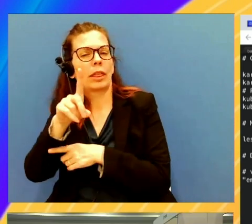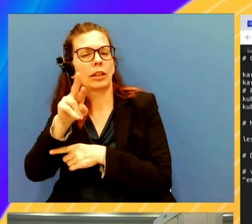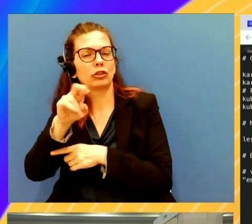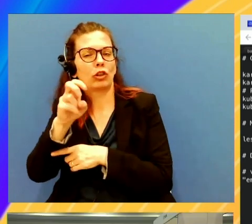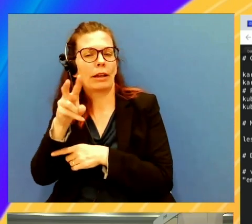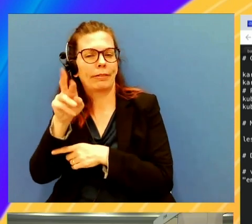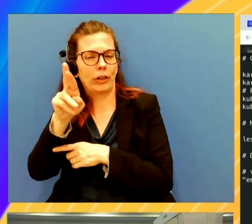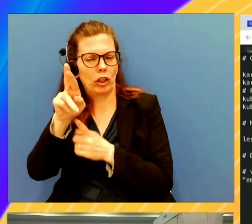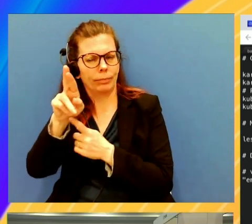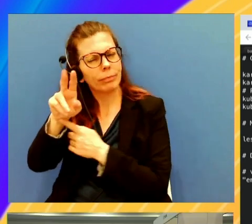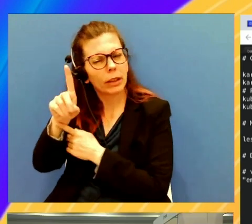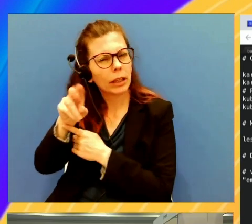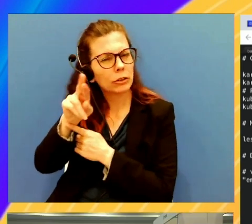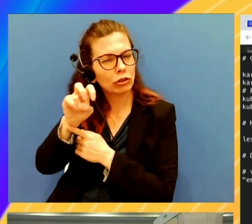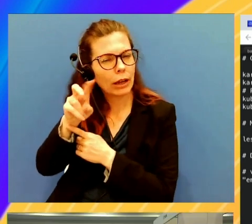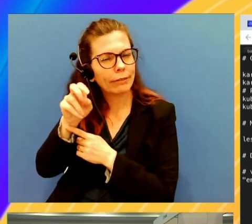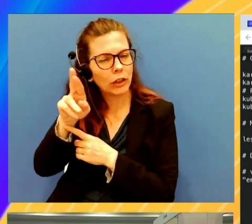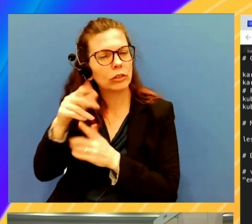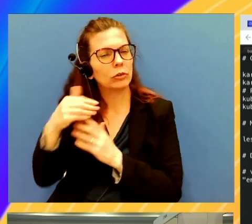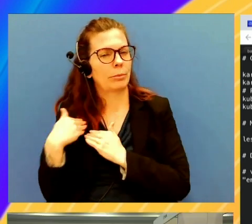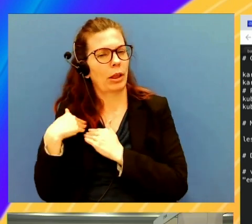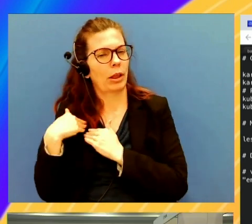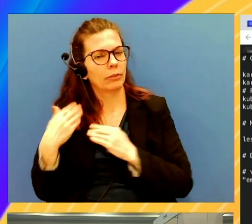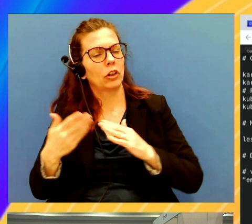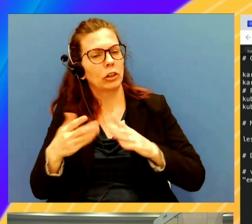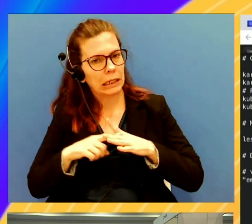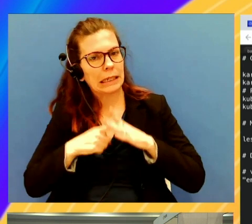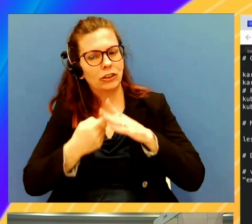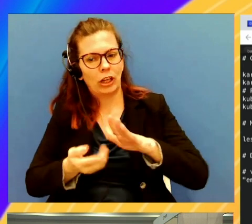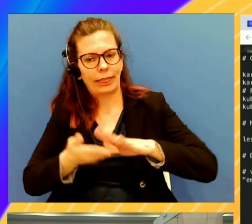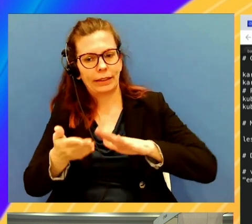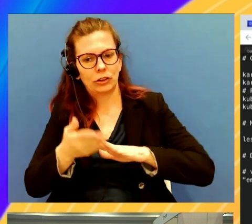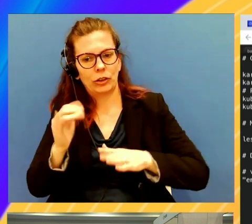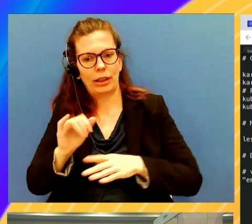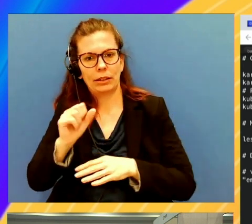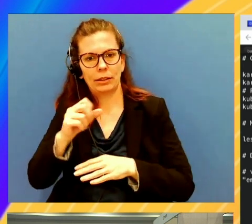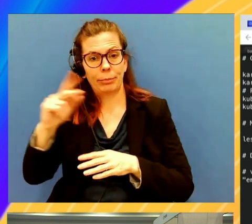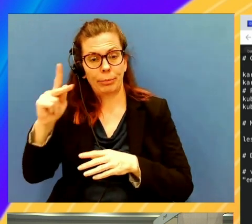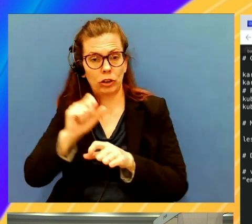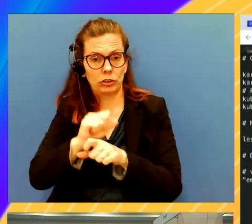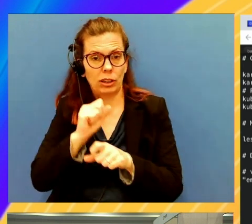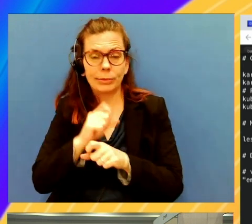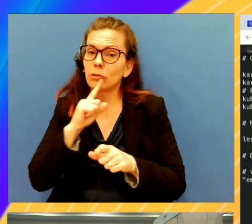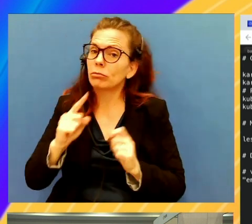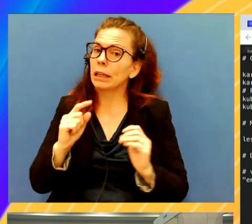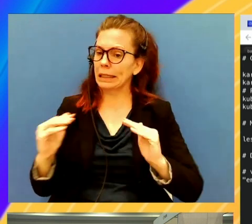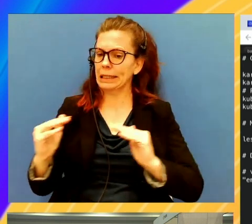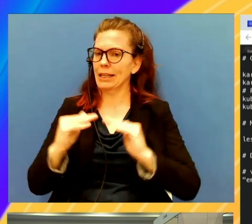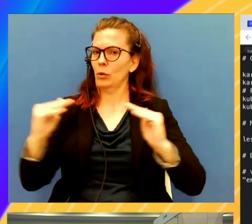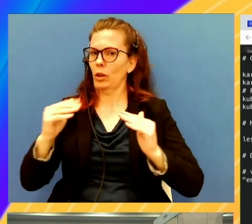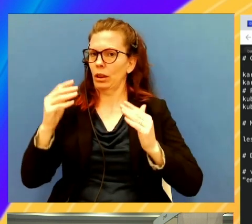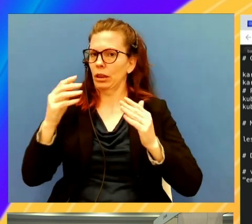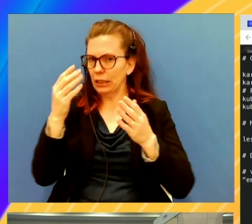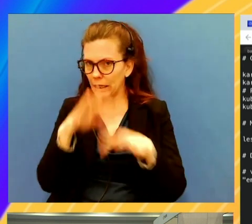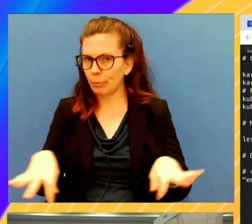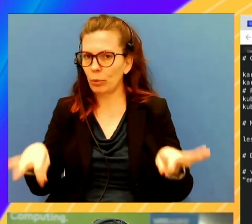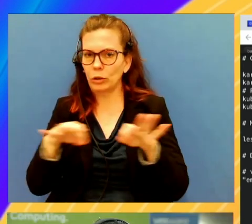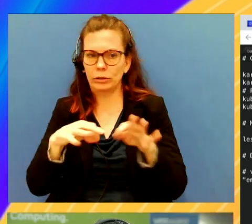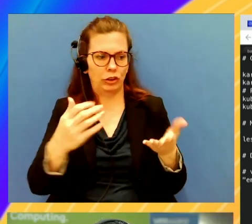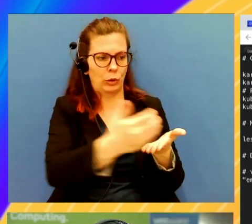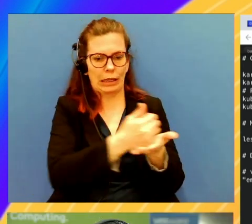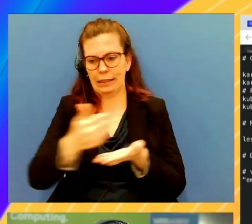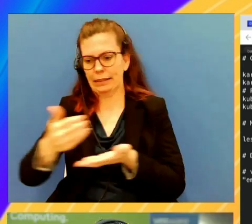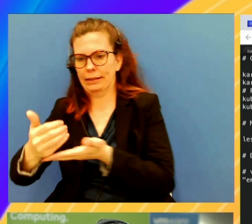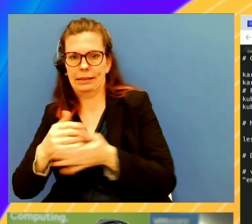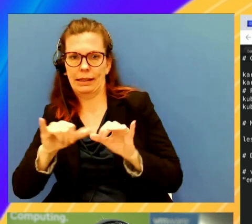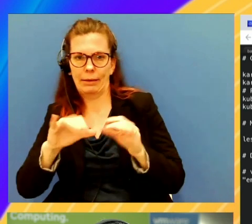driver is responsible for initiating the execution, the Spark jobs. So it's equally important to collect metrics from both these components, right? So you